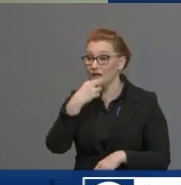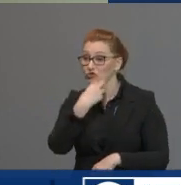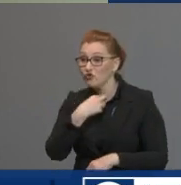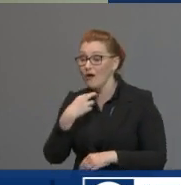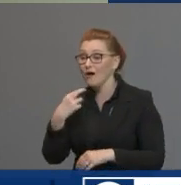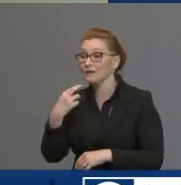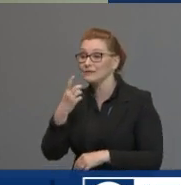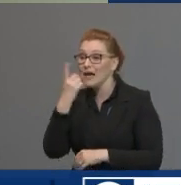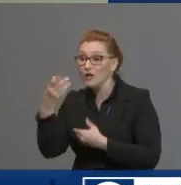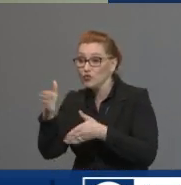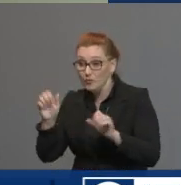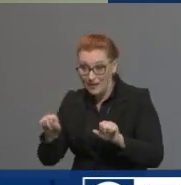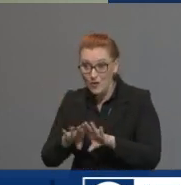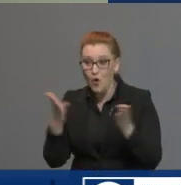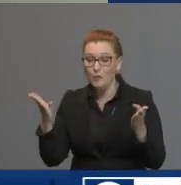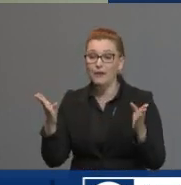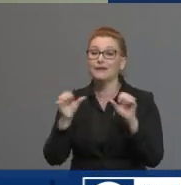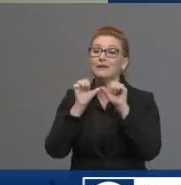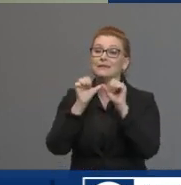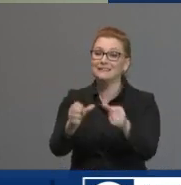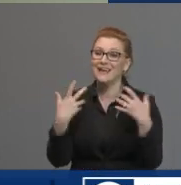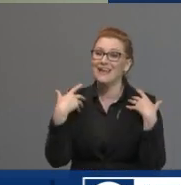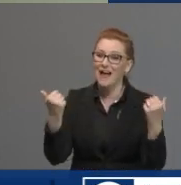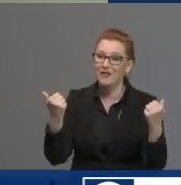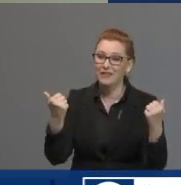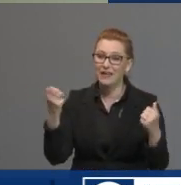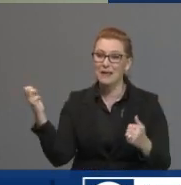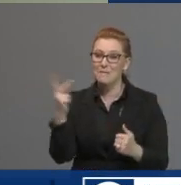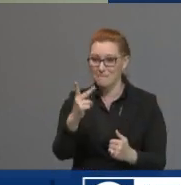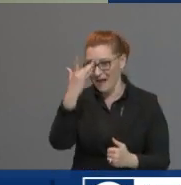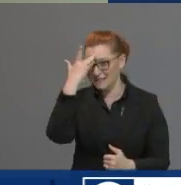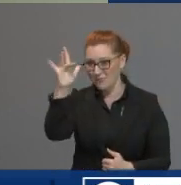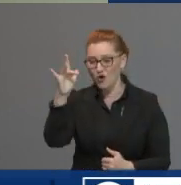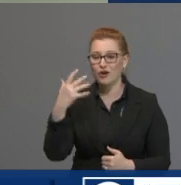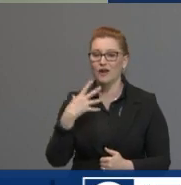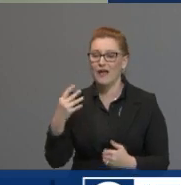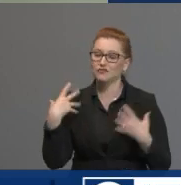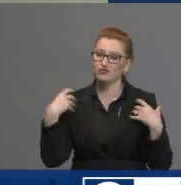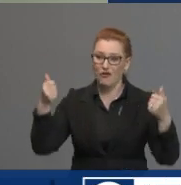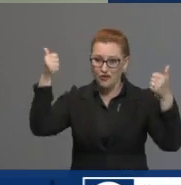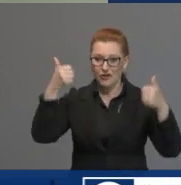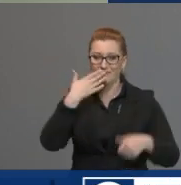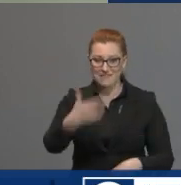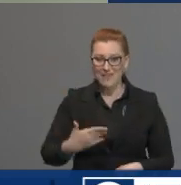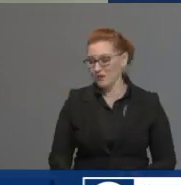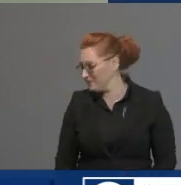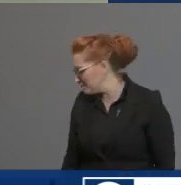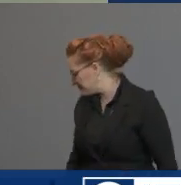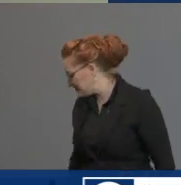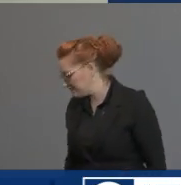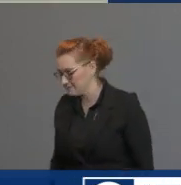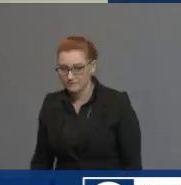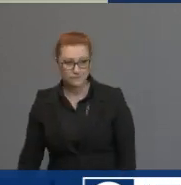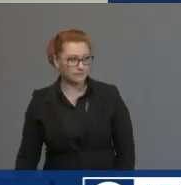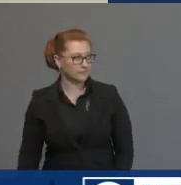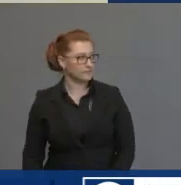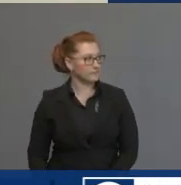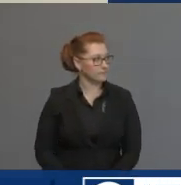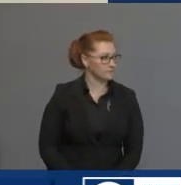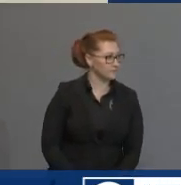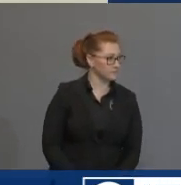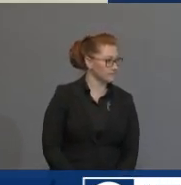dine-in is also open. Stay healthy. Let's return smarter and return stronger. Thank you, everyone.